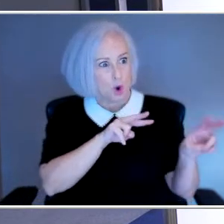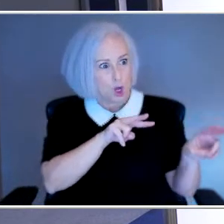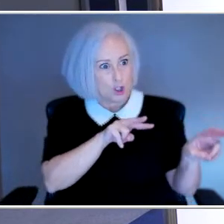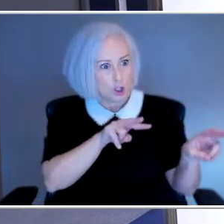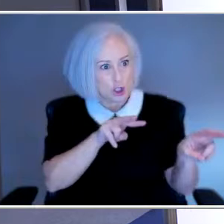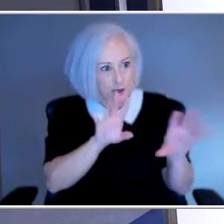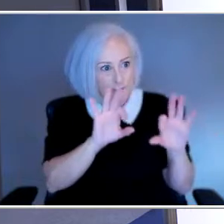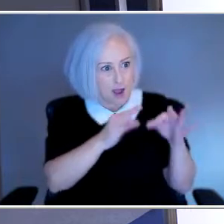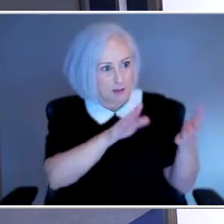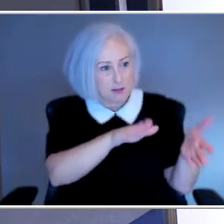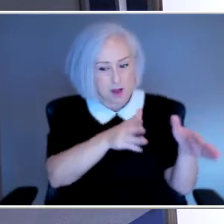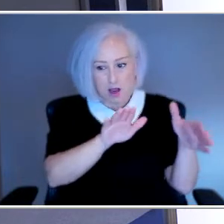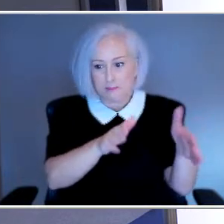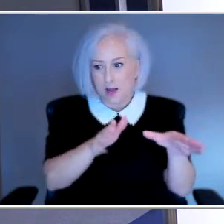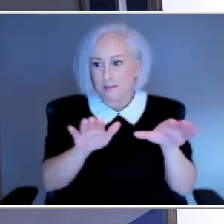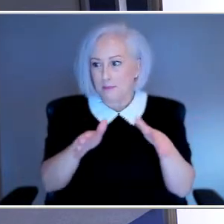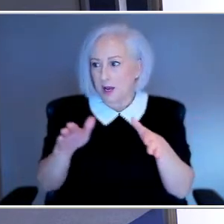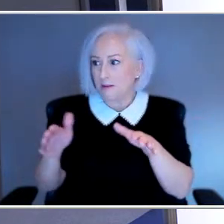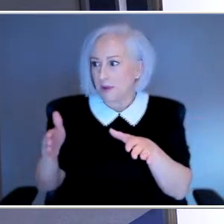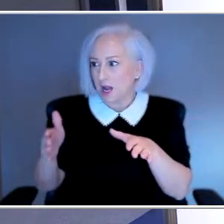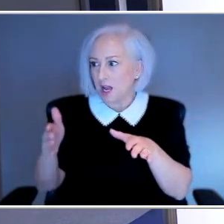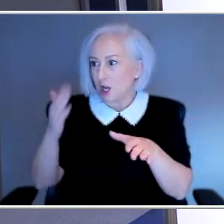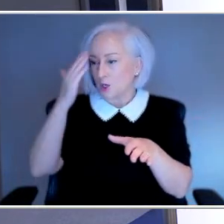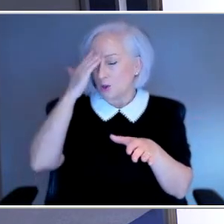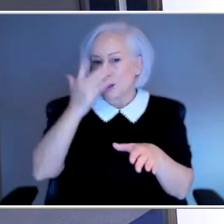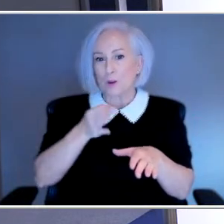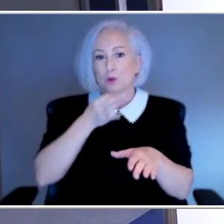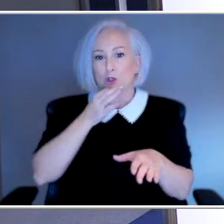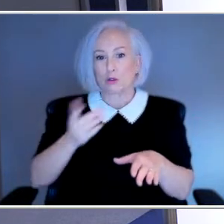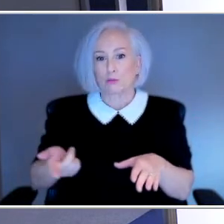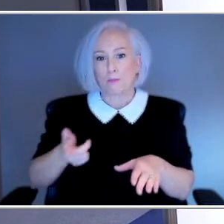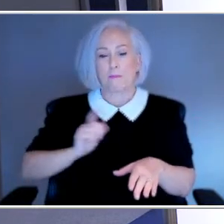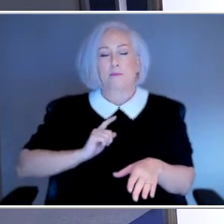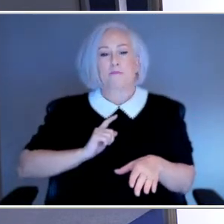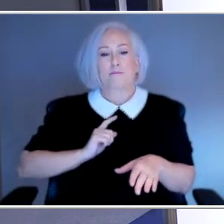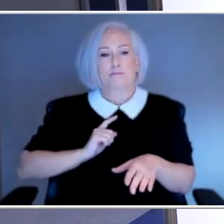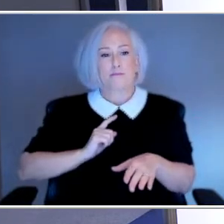Yes, definitely. A scary time, and you have this genetic mutation,